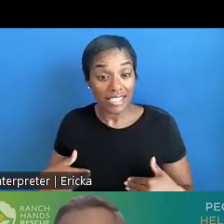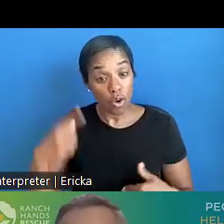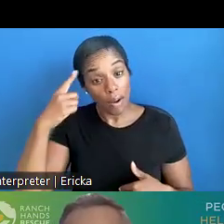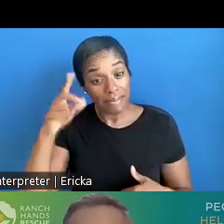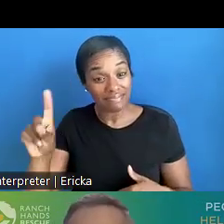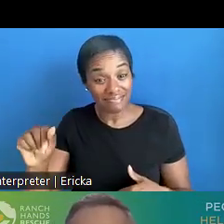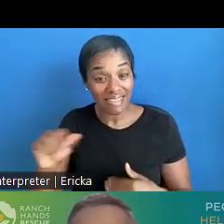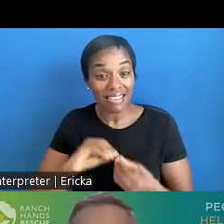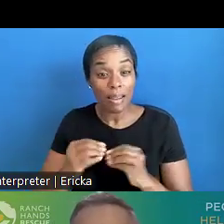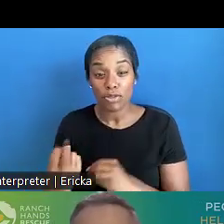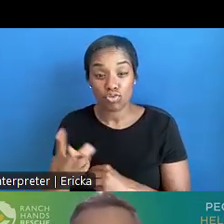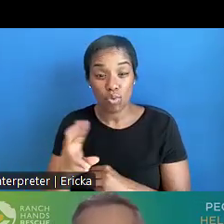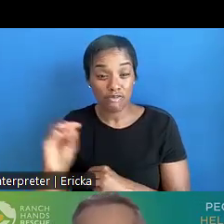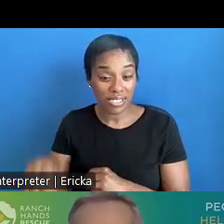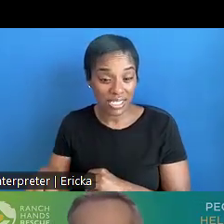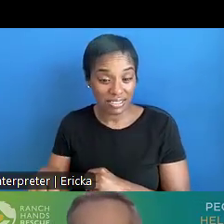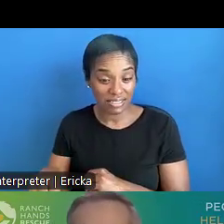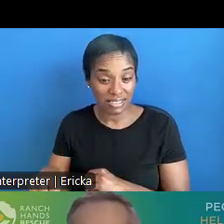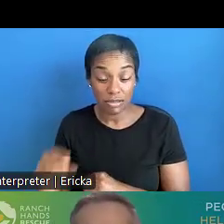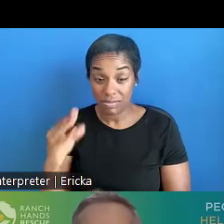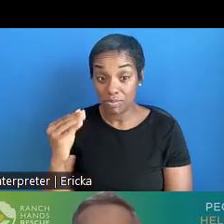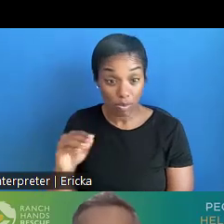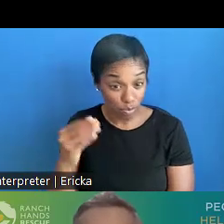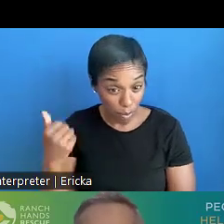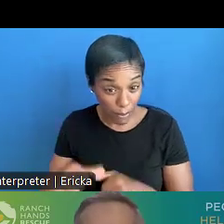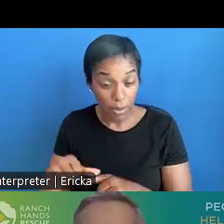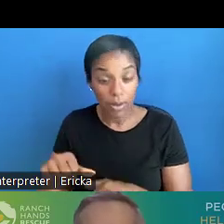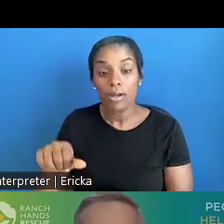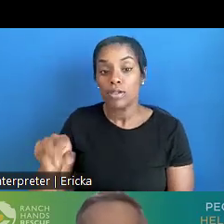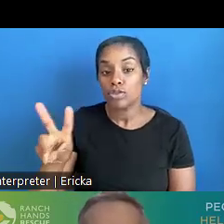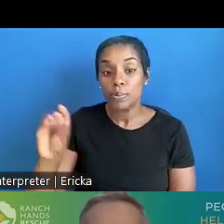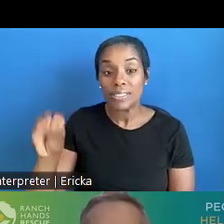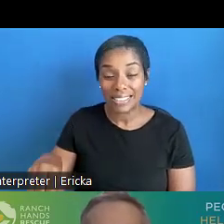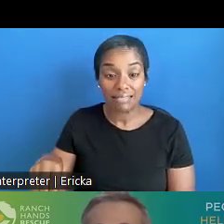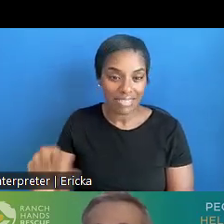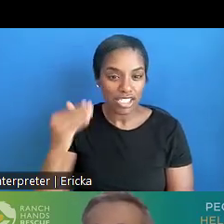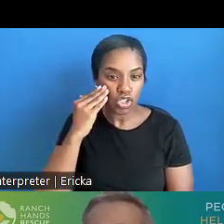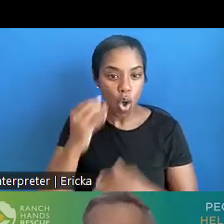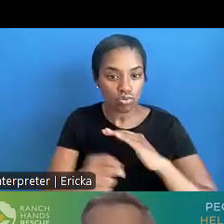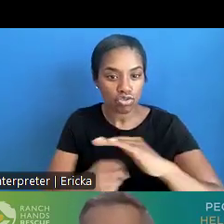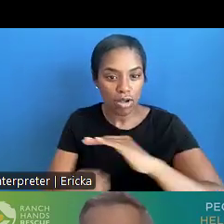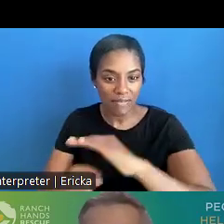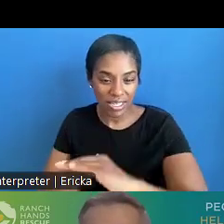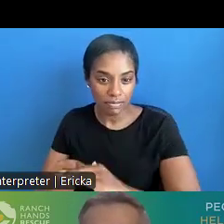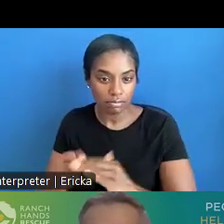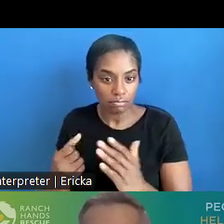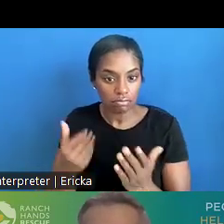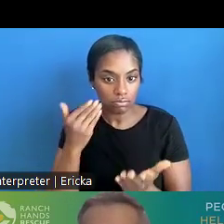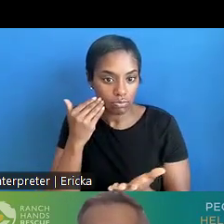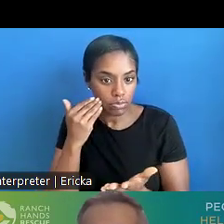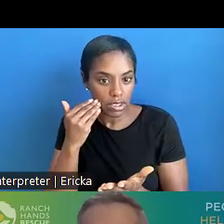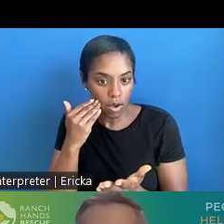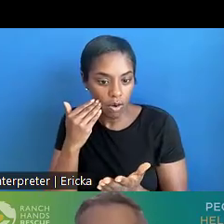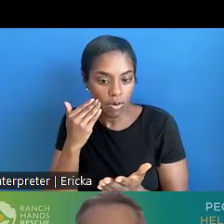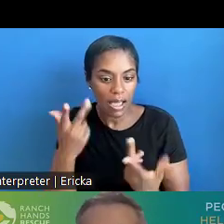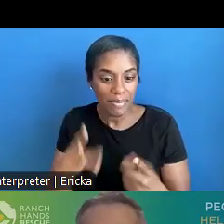2% I mentioned is known trafficking, right? And we've said it's underreported. Same for this other group, for the neurodivergent and